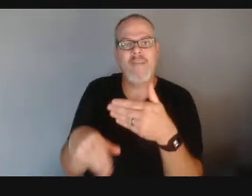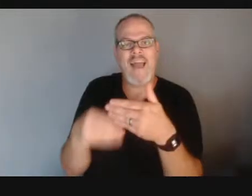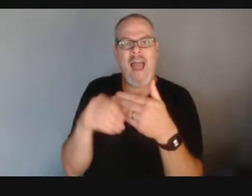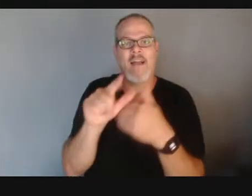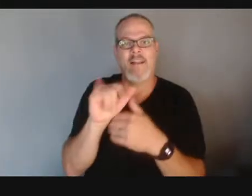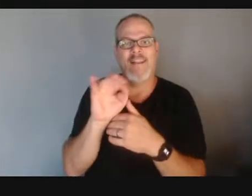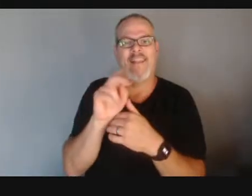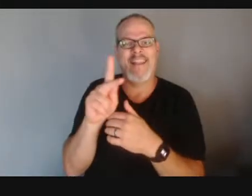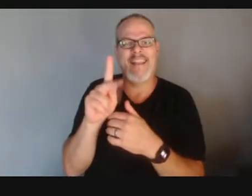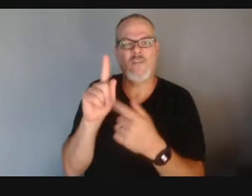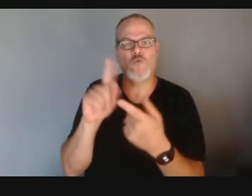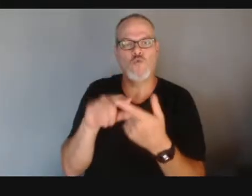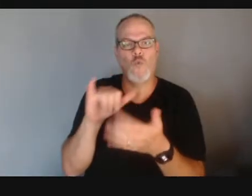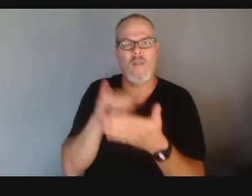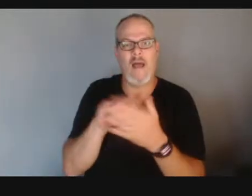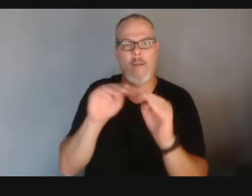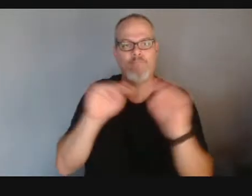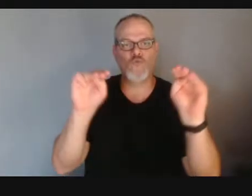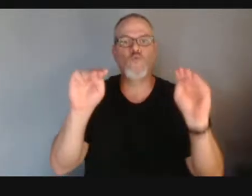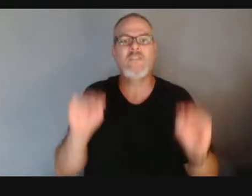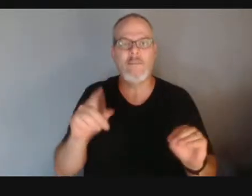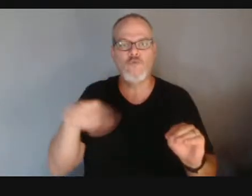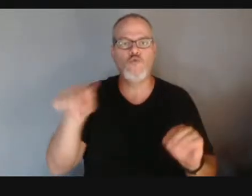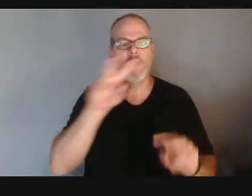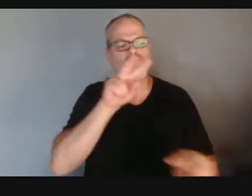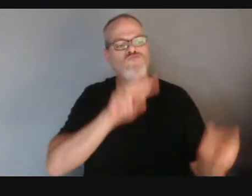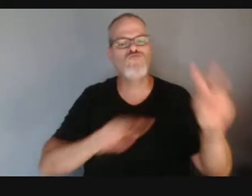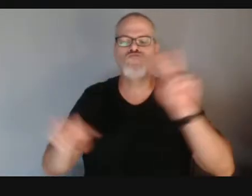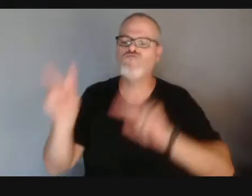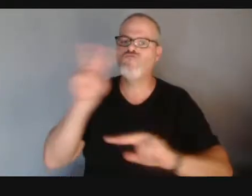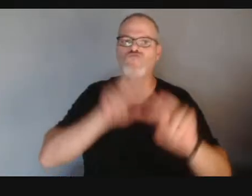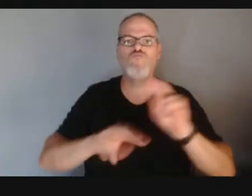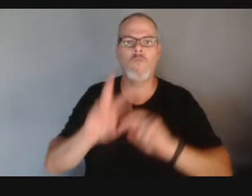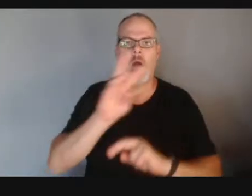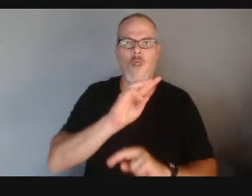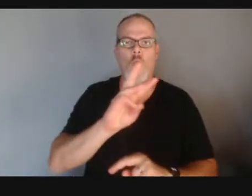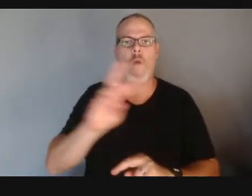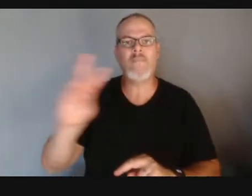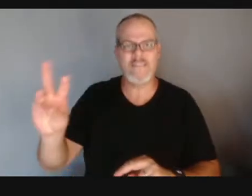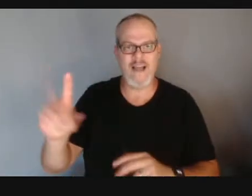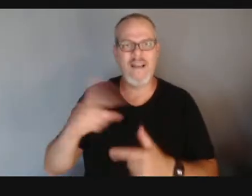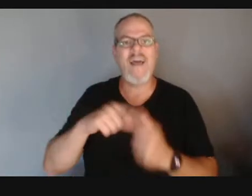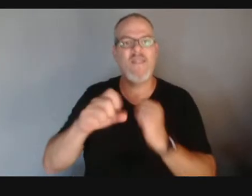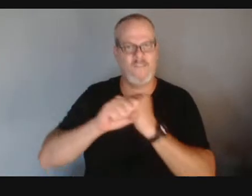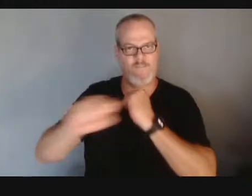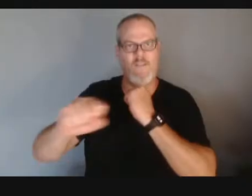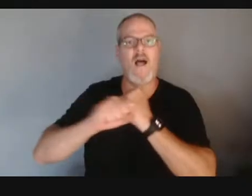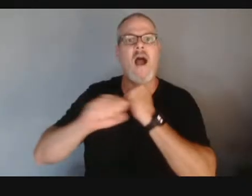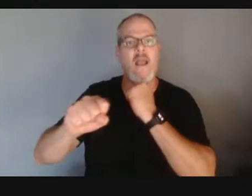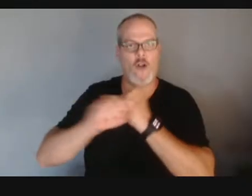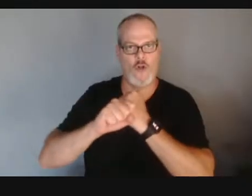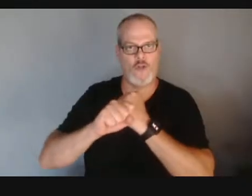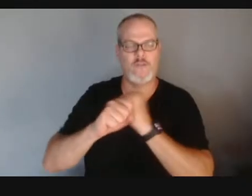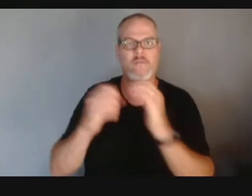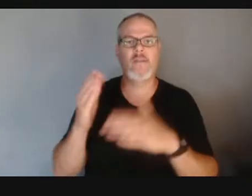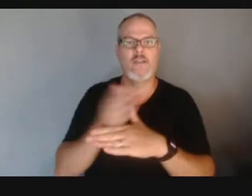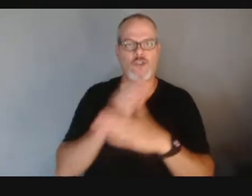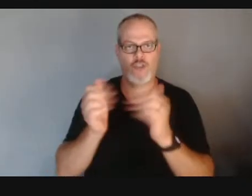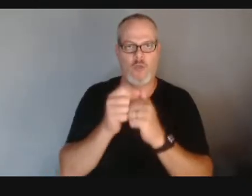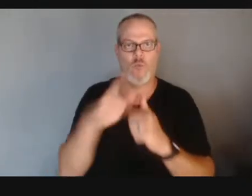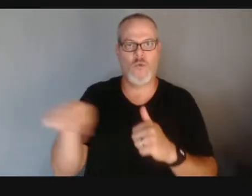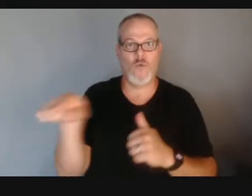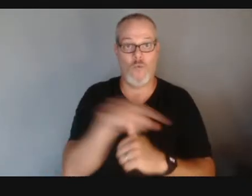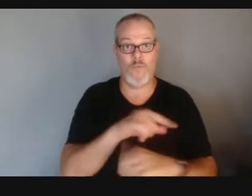for the Tsunami Museum. You can check out their website as well as this flyer that they put out. All